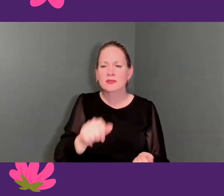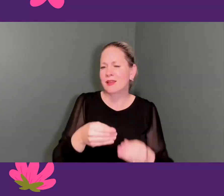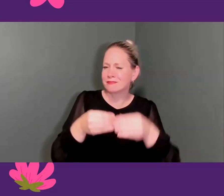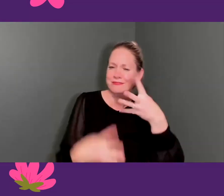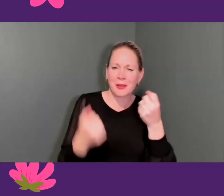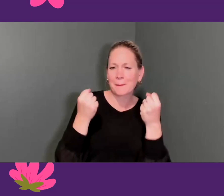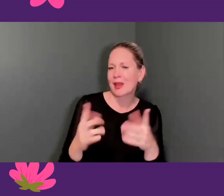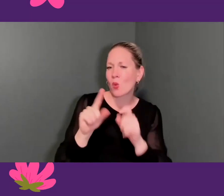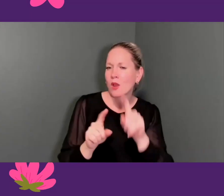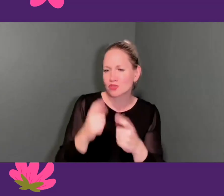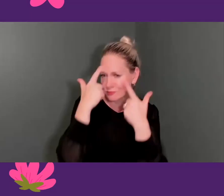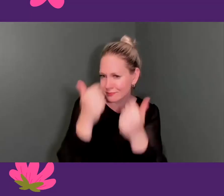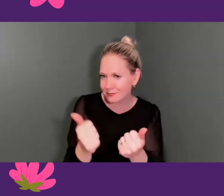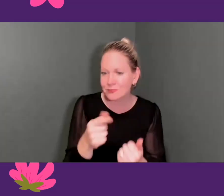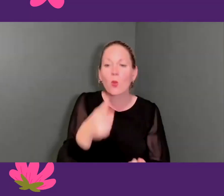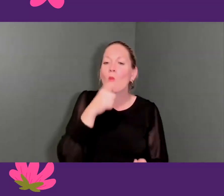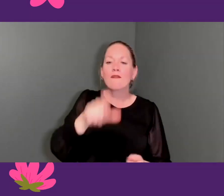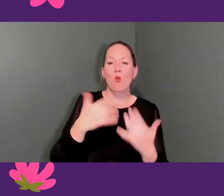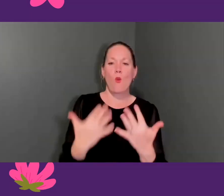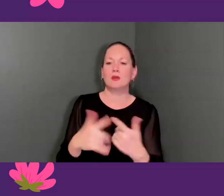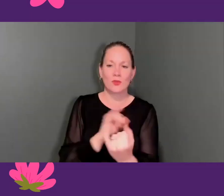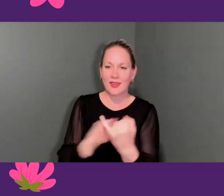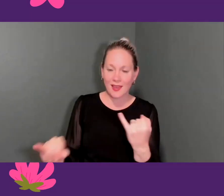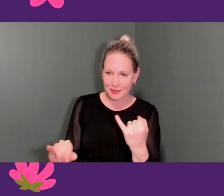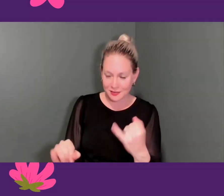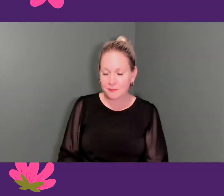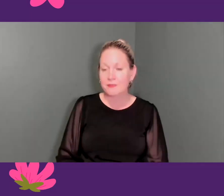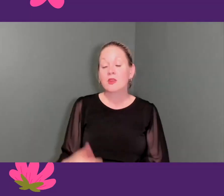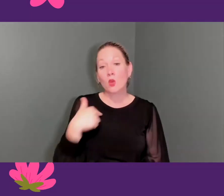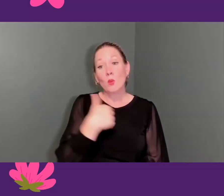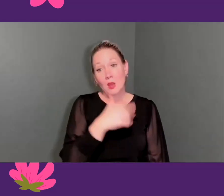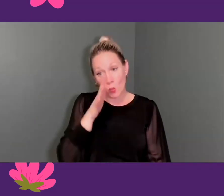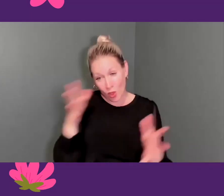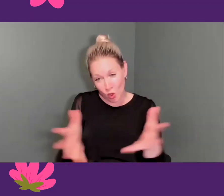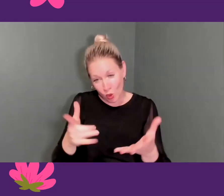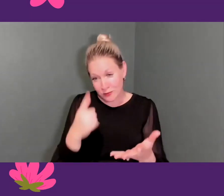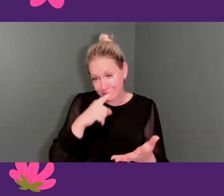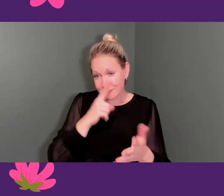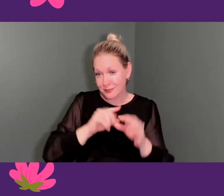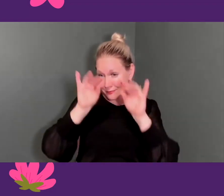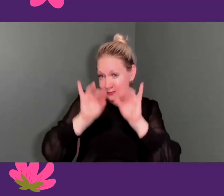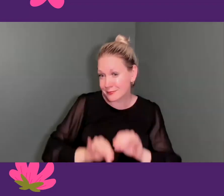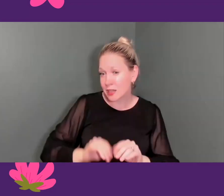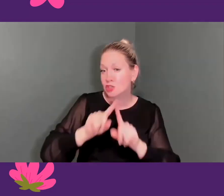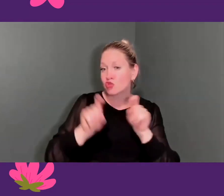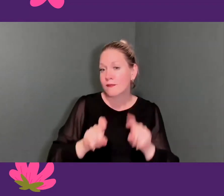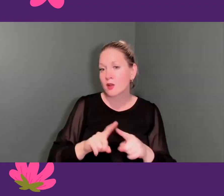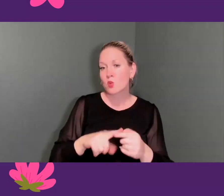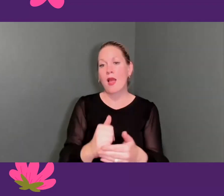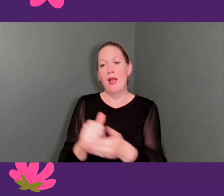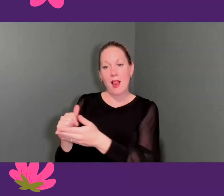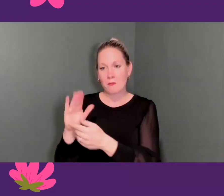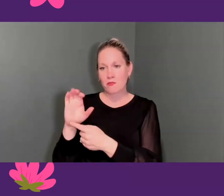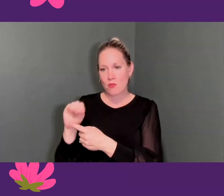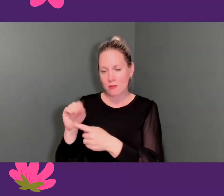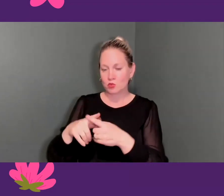wait till the quick Q&A opens. And we'll encourage you to take a survey to help Brem make decisions about programming. That will happen at the end as